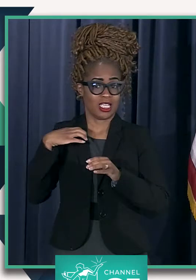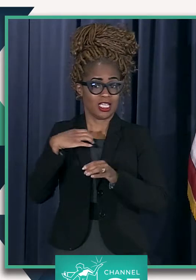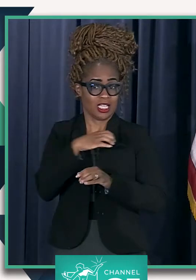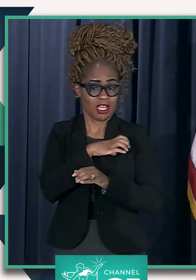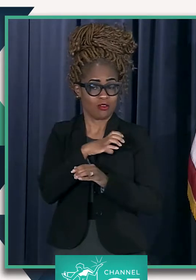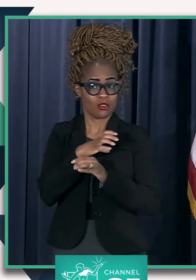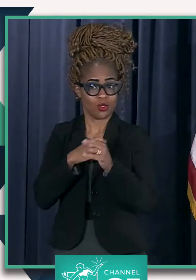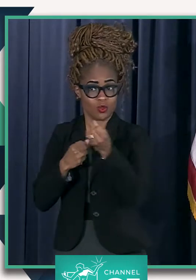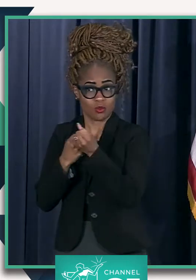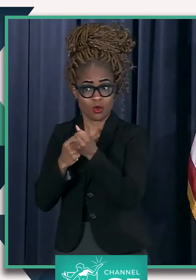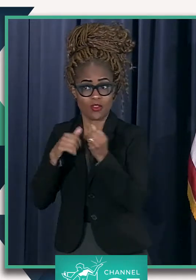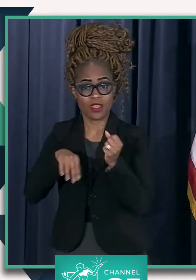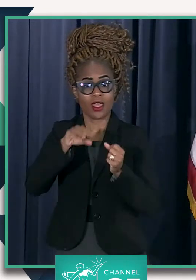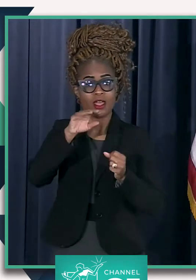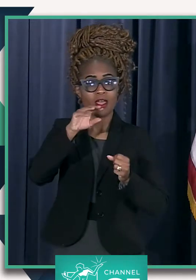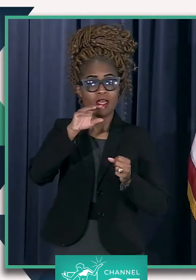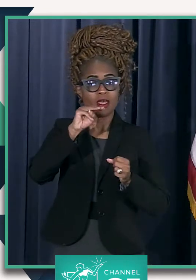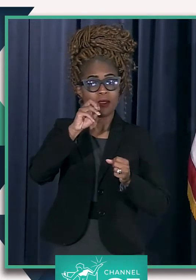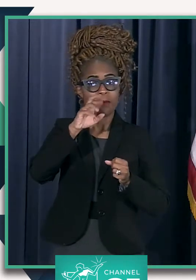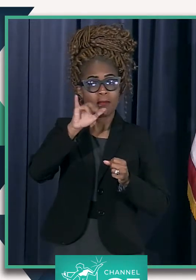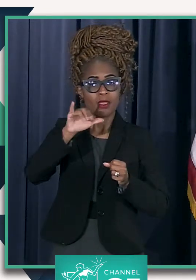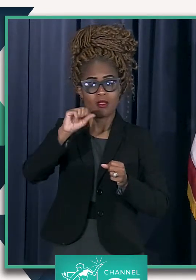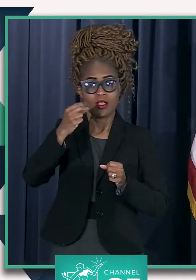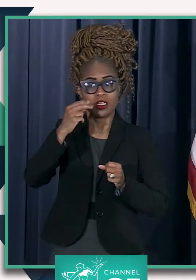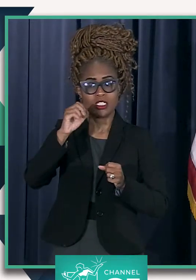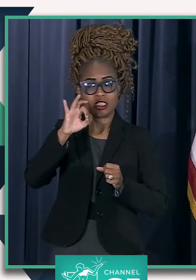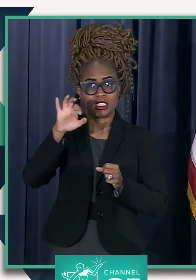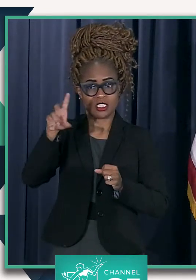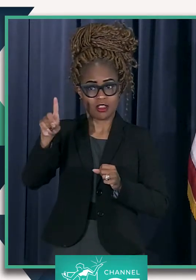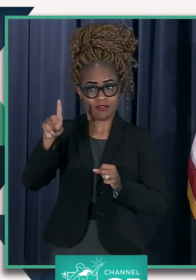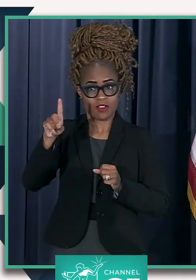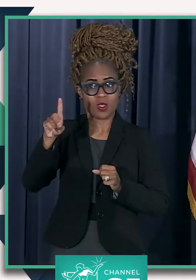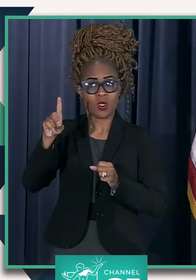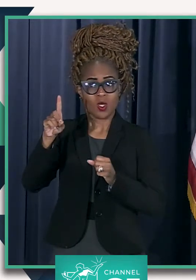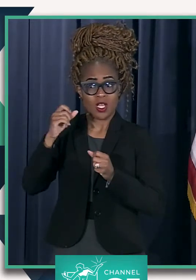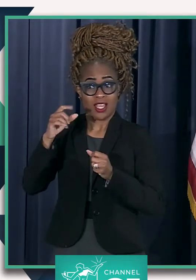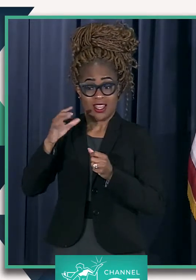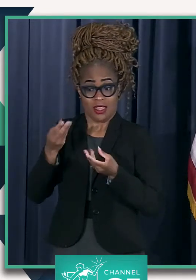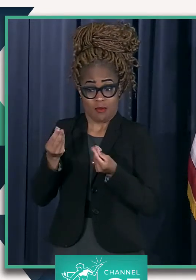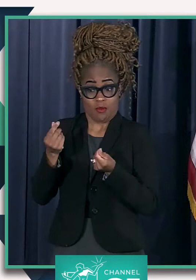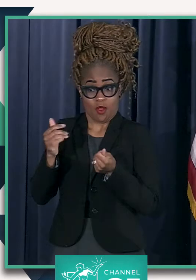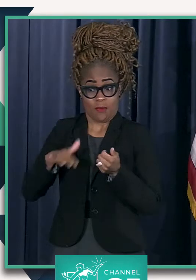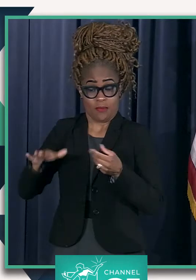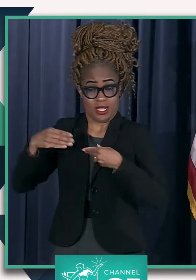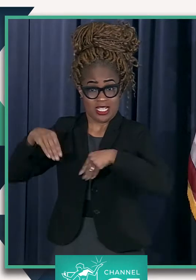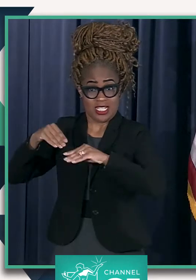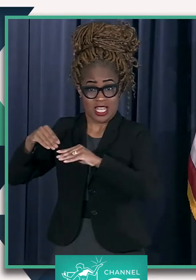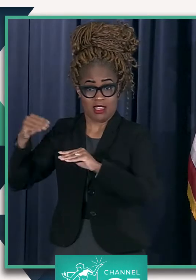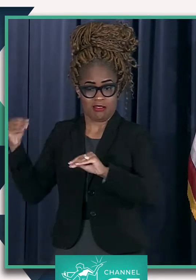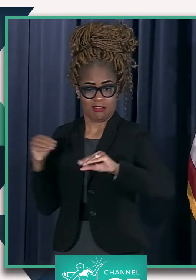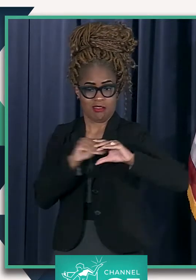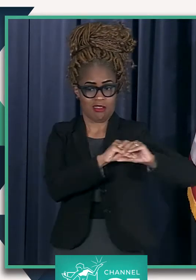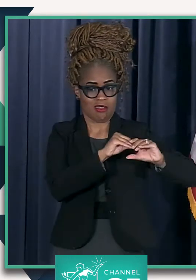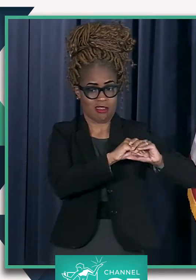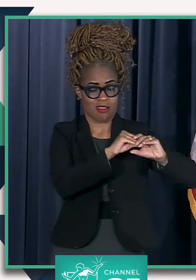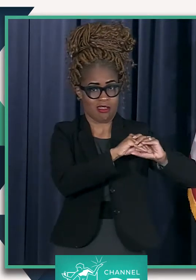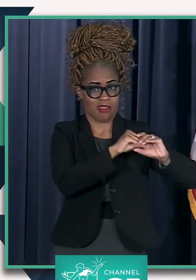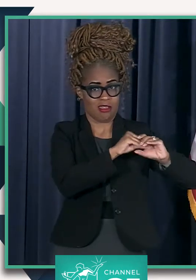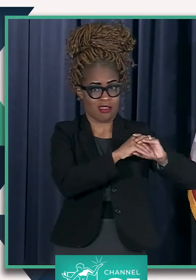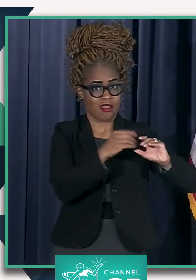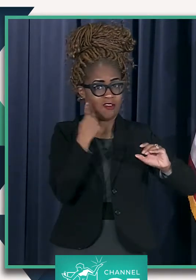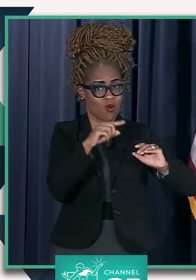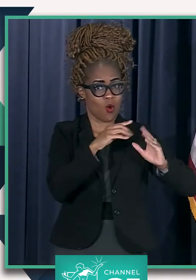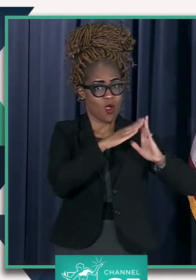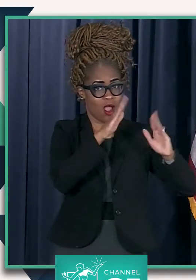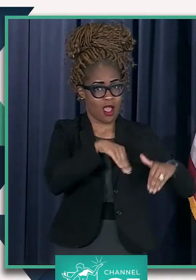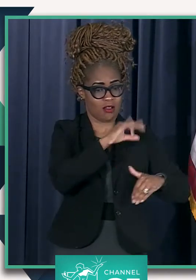Member Mary Sheffield, in taking pieces of all of our property sales and putting them into a housing fund. But we needed a great